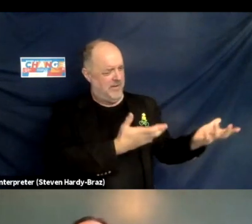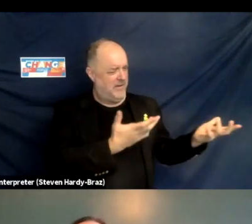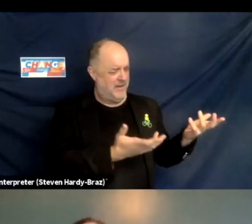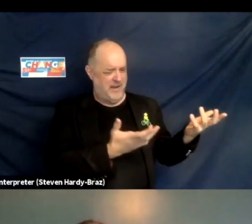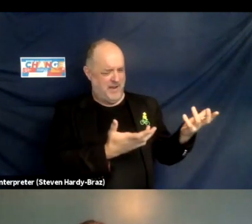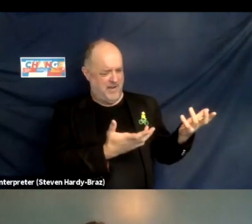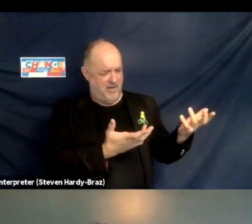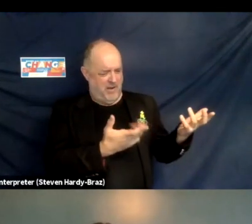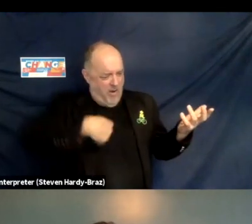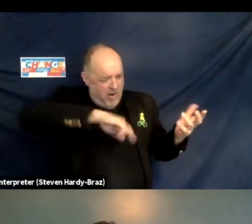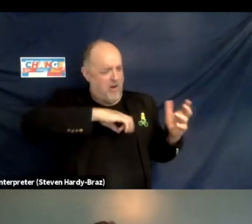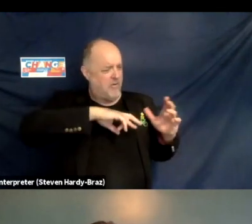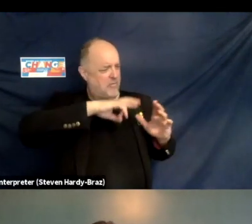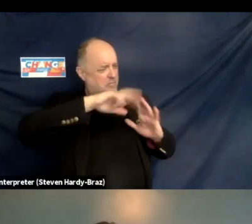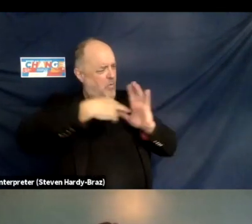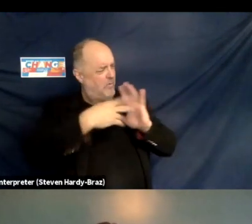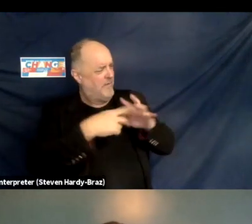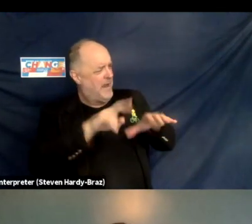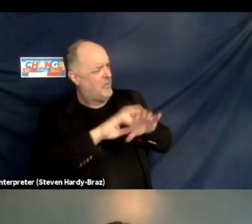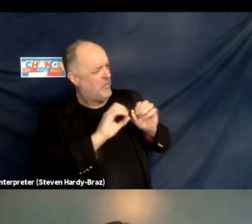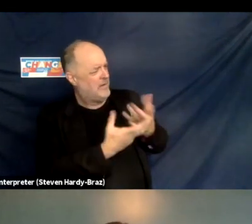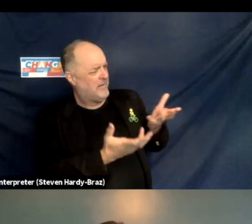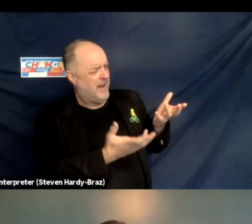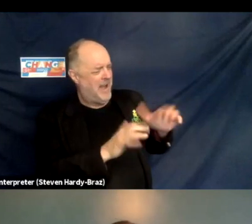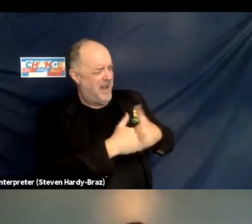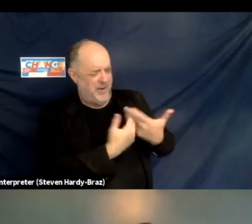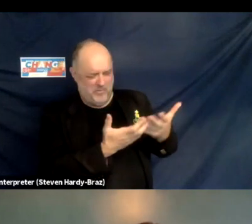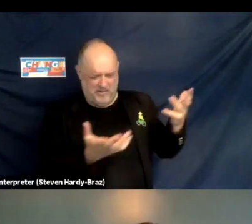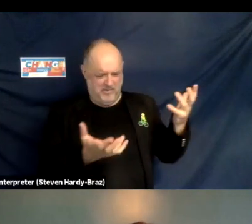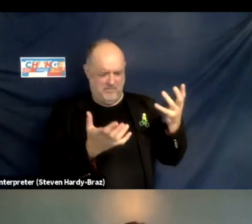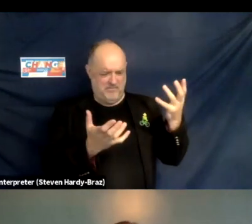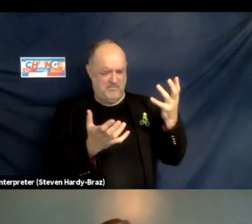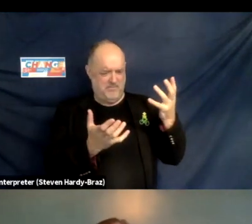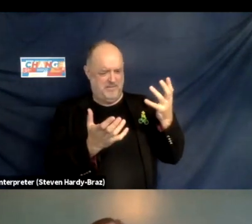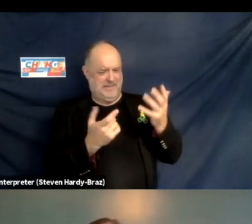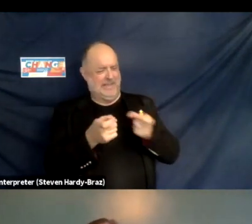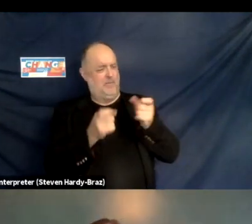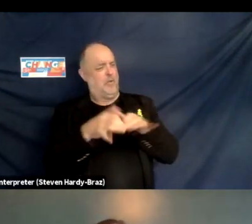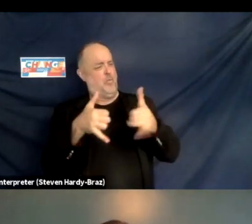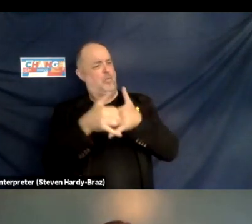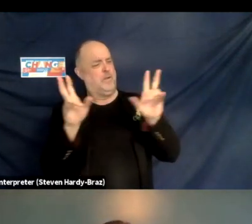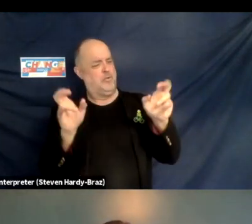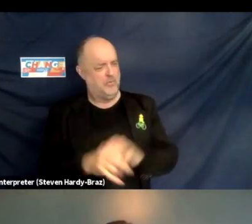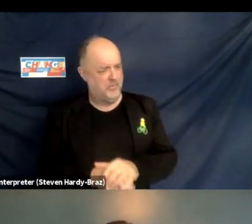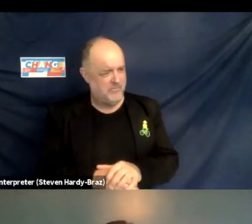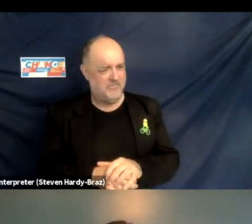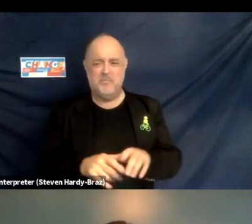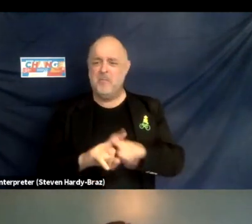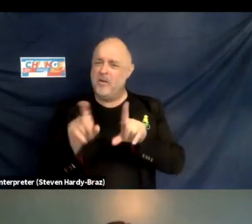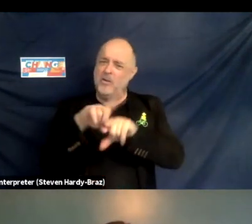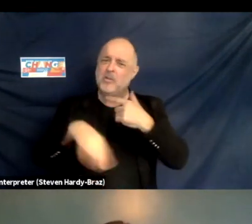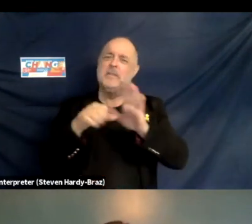role of national organizations and to that effect, extent, you know, state and other sort of larger